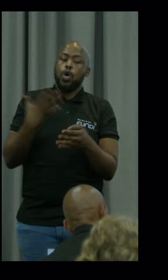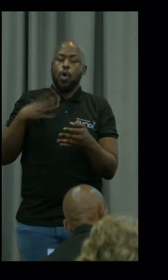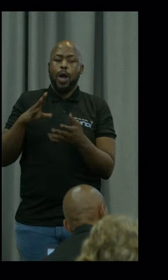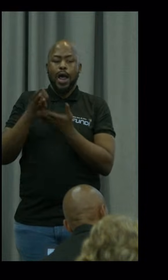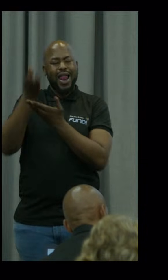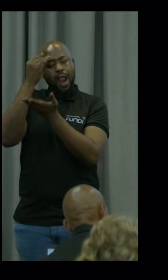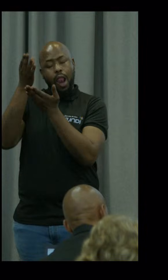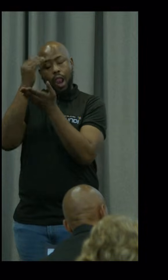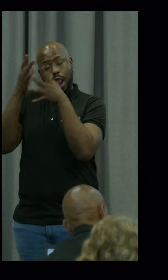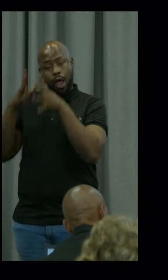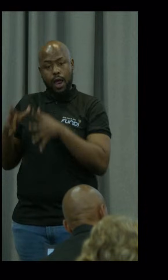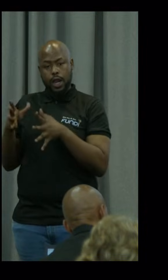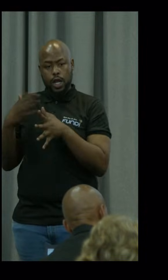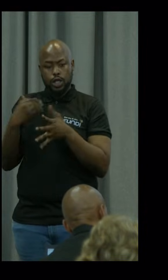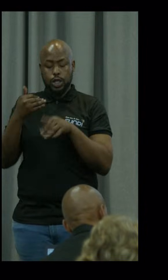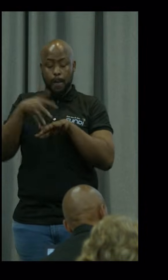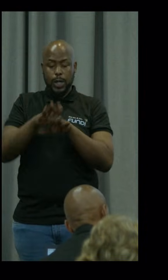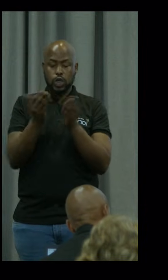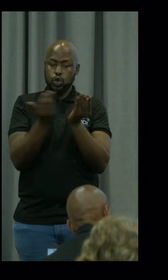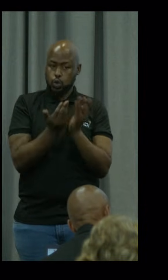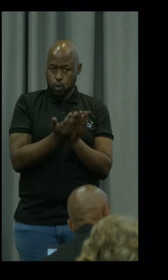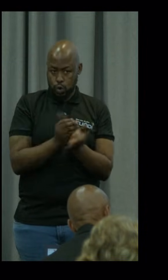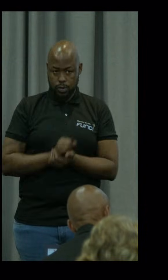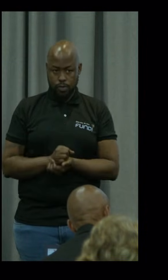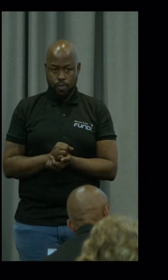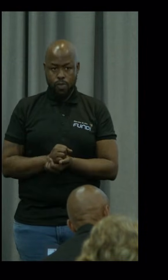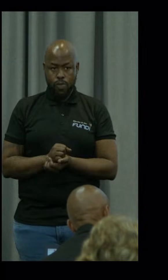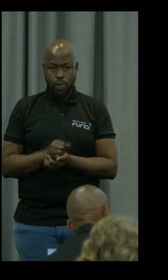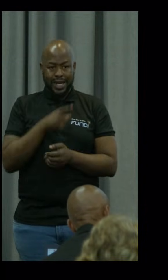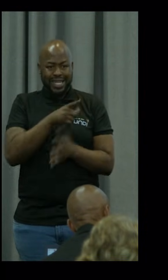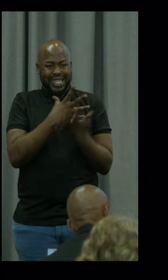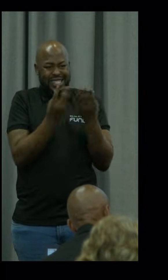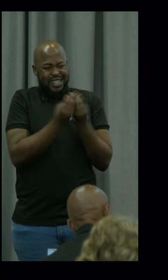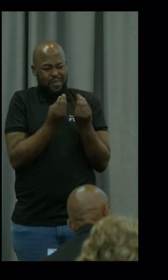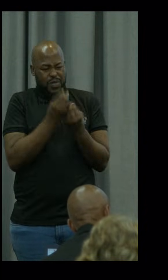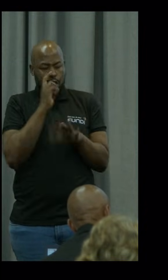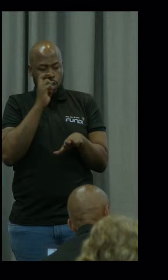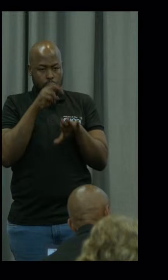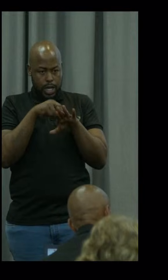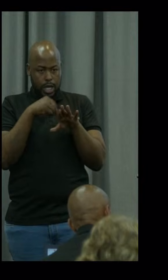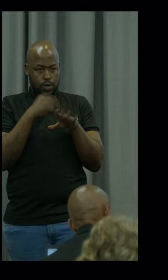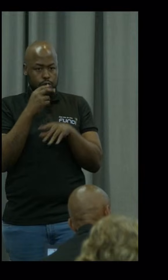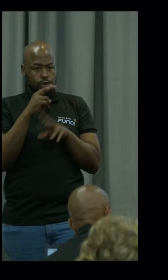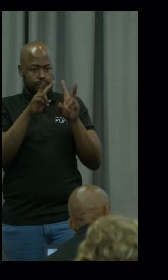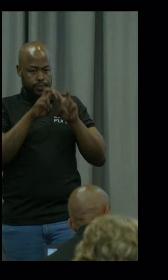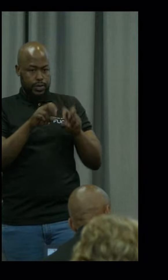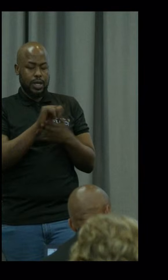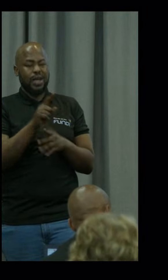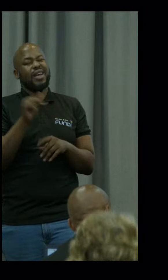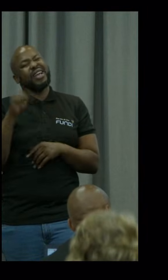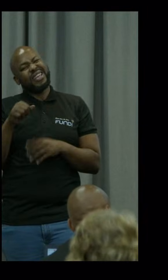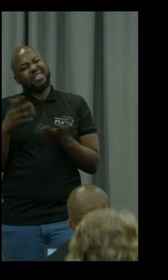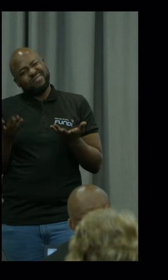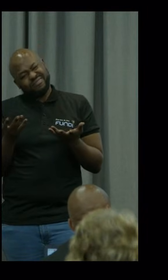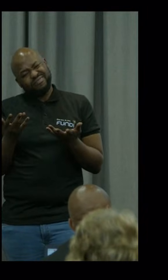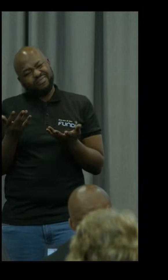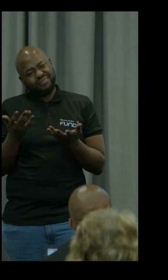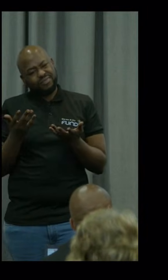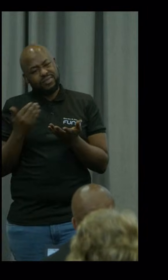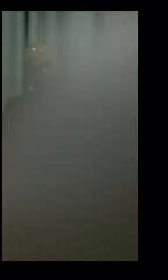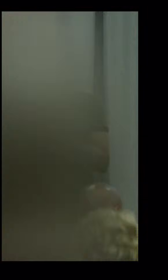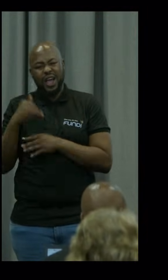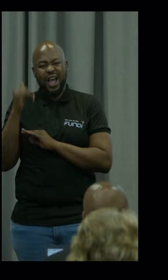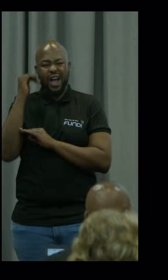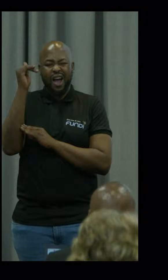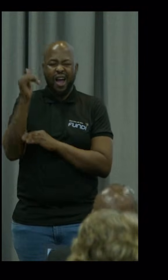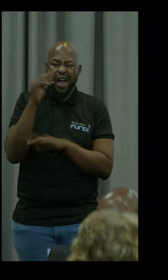in our mainstream schools, all right? So that's something that we need to look at. Except, of course, where we have our high